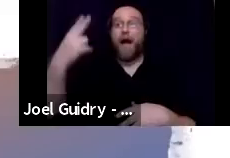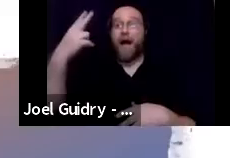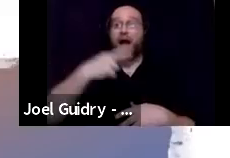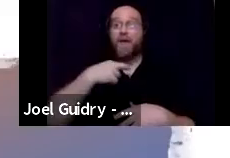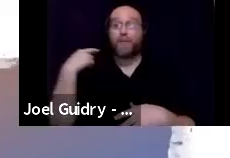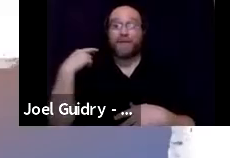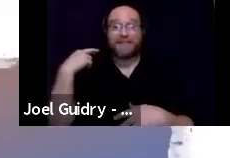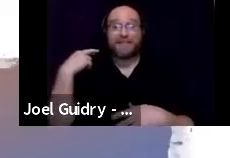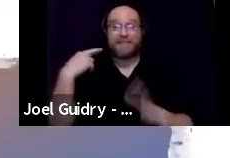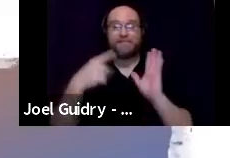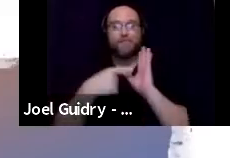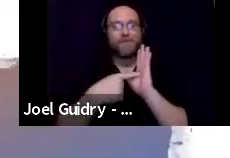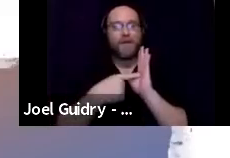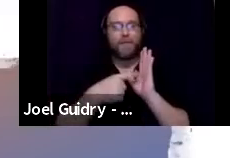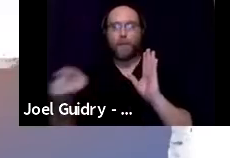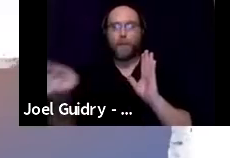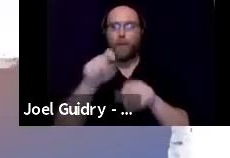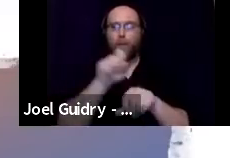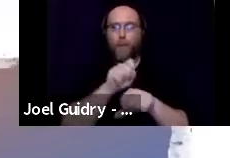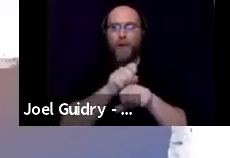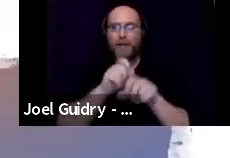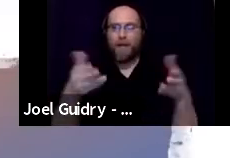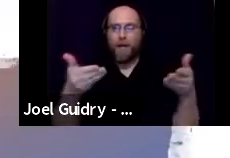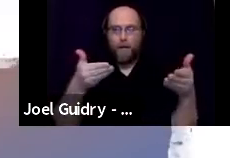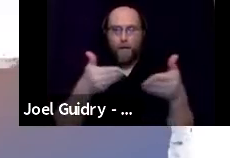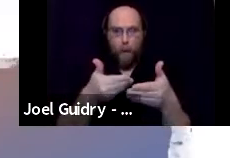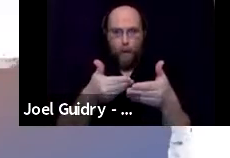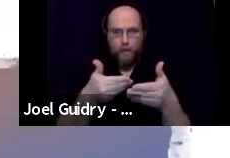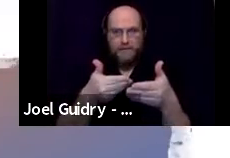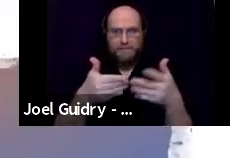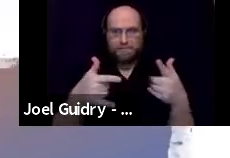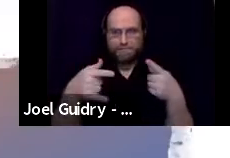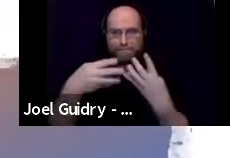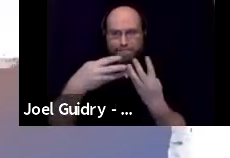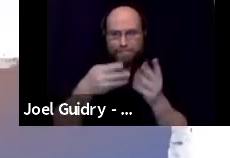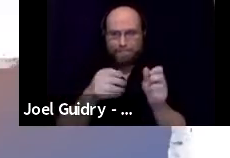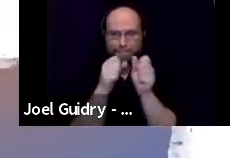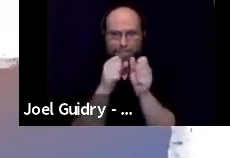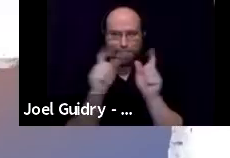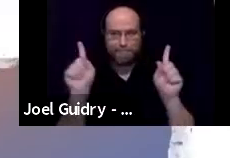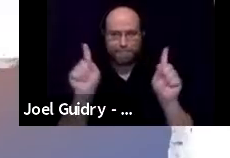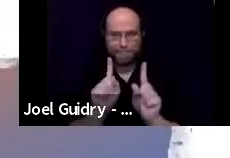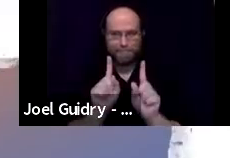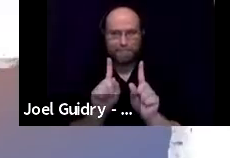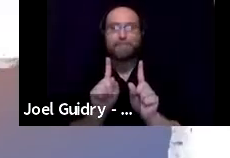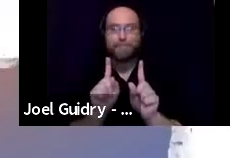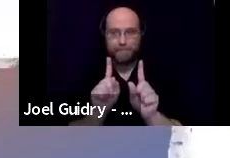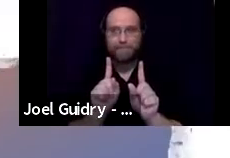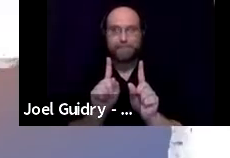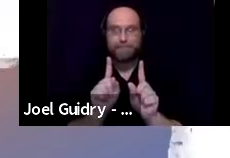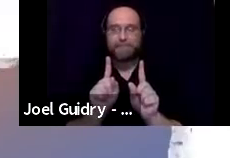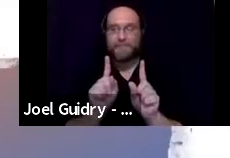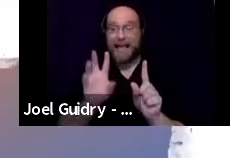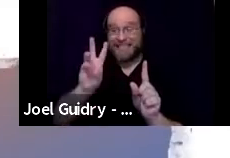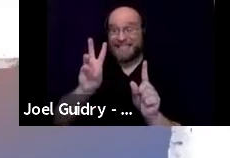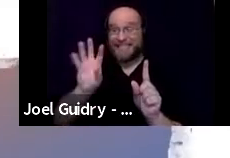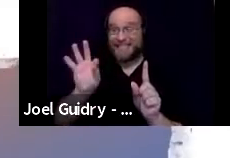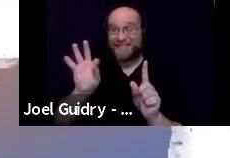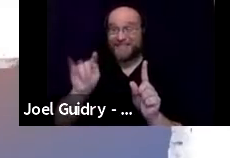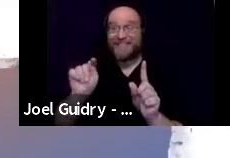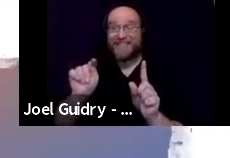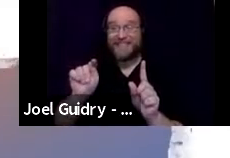would be where you are working in close quarters where 6 feet of distance is